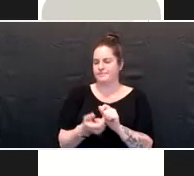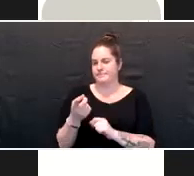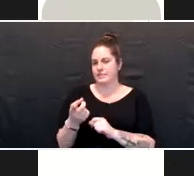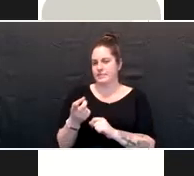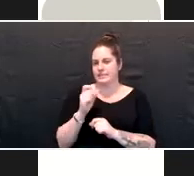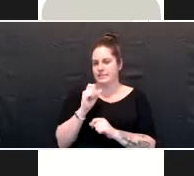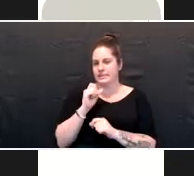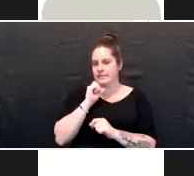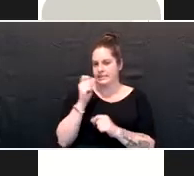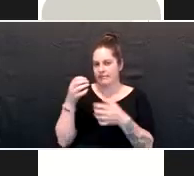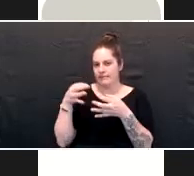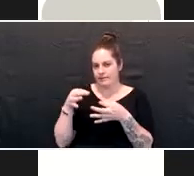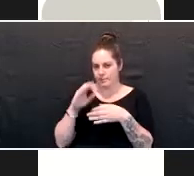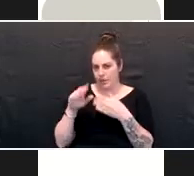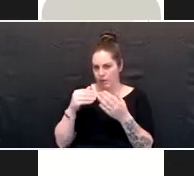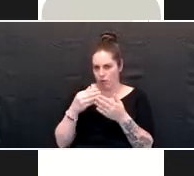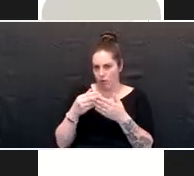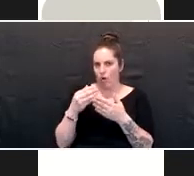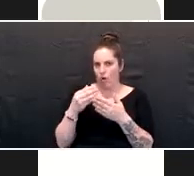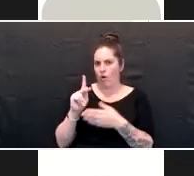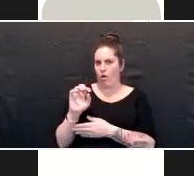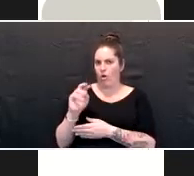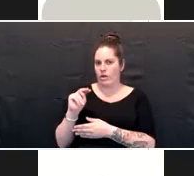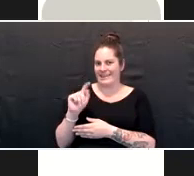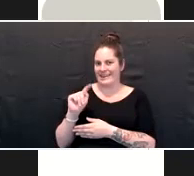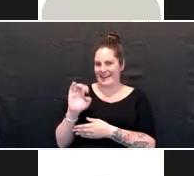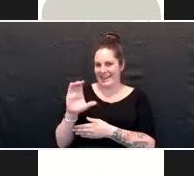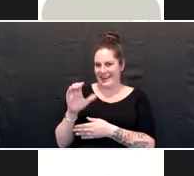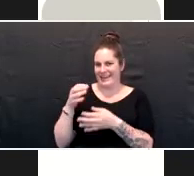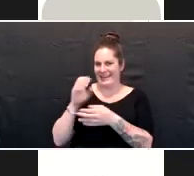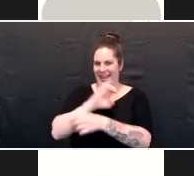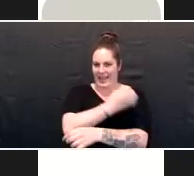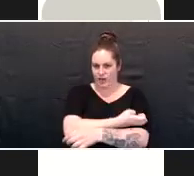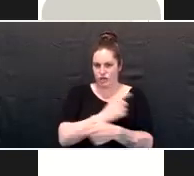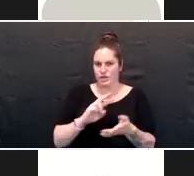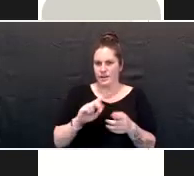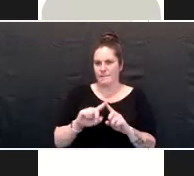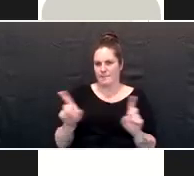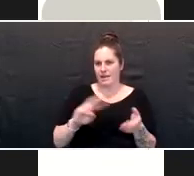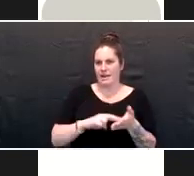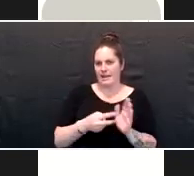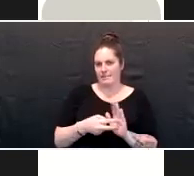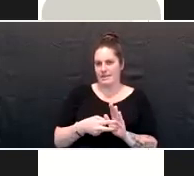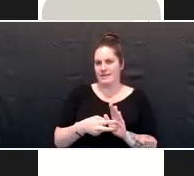kinetic energy for you, but kinetic energy is energy related to motion.